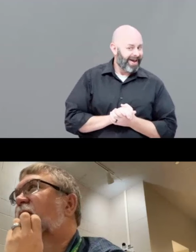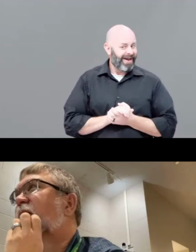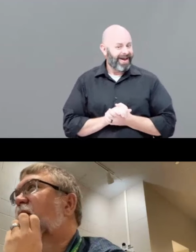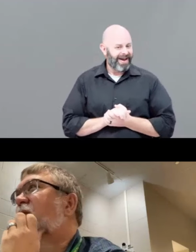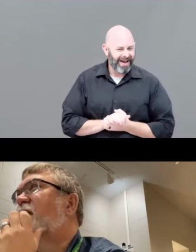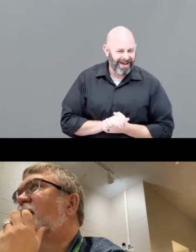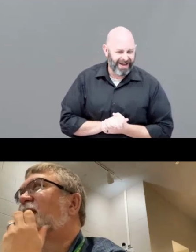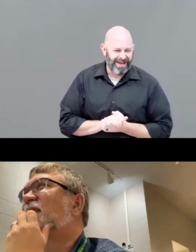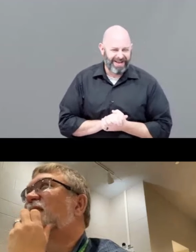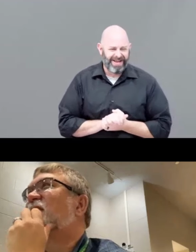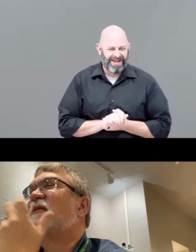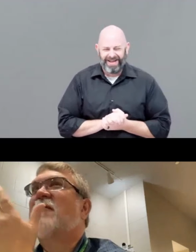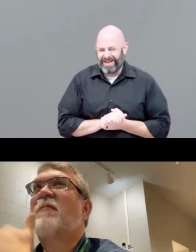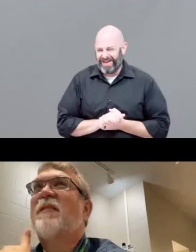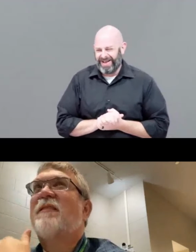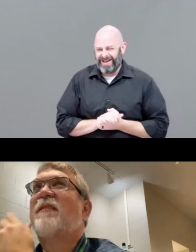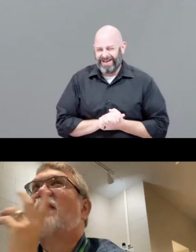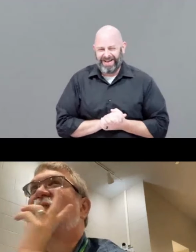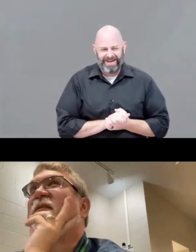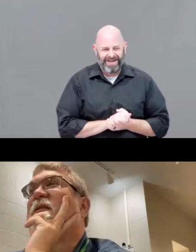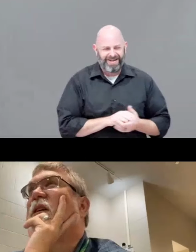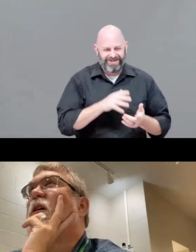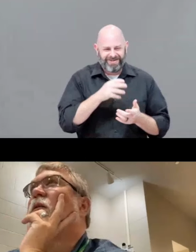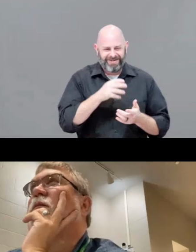that's a good one. Truly speaking.